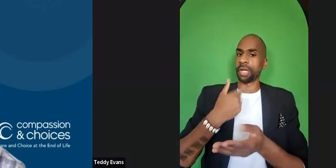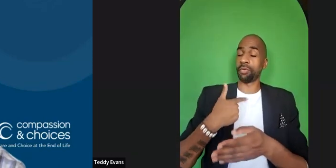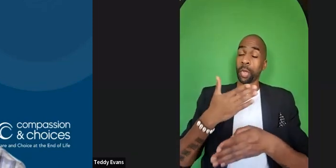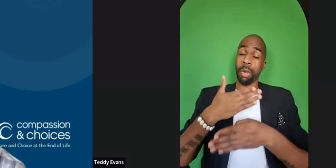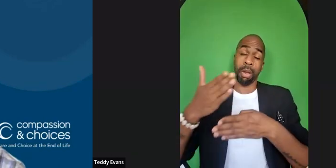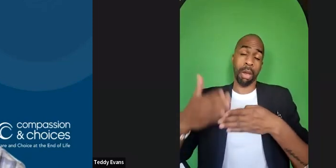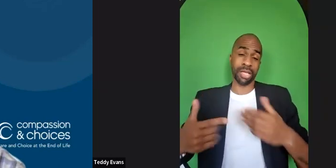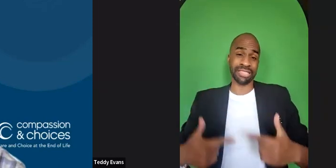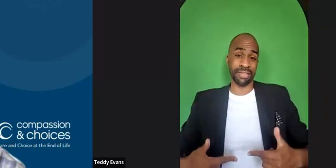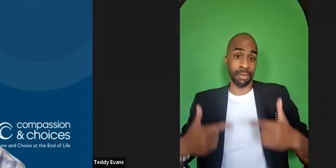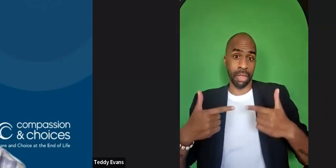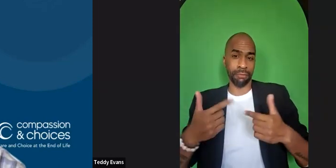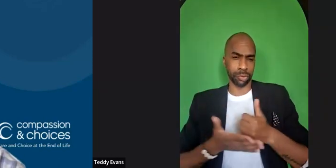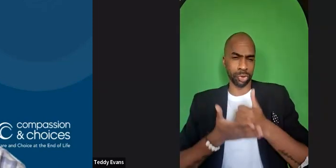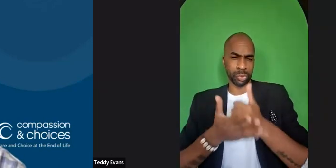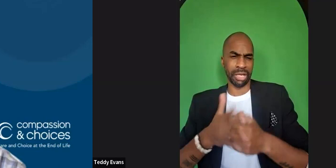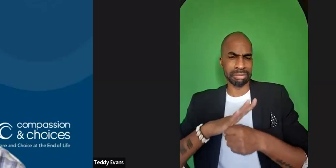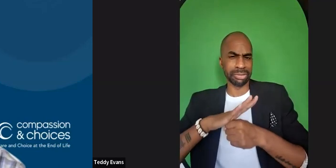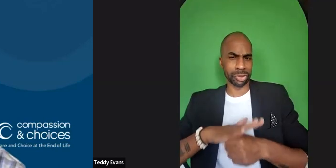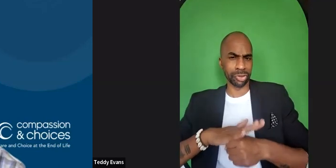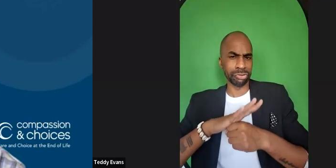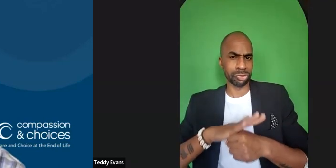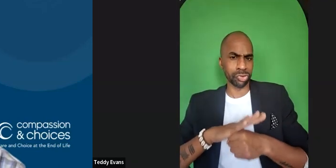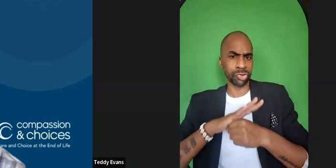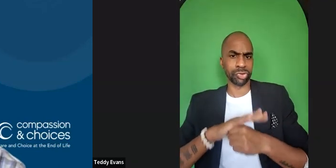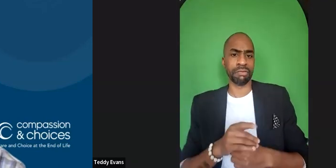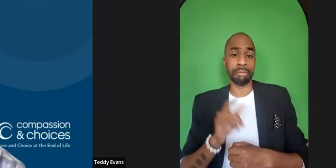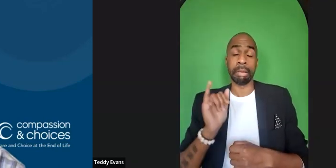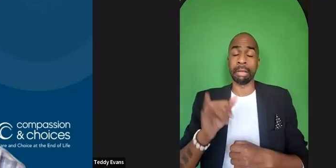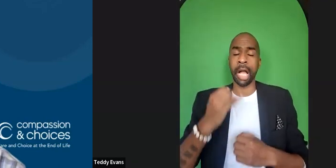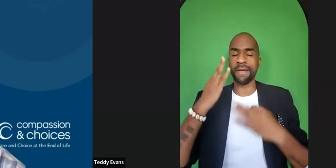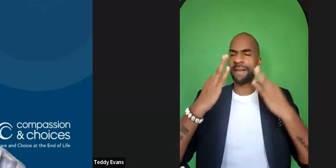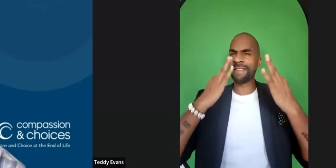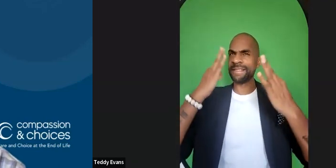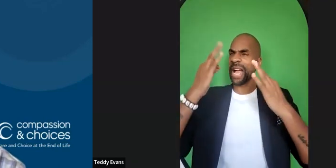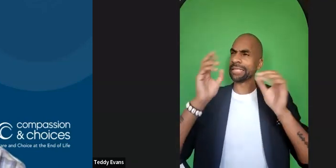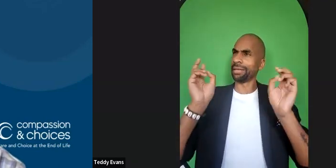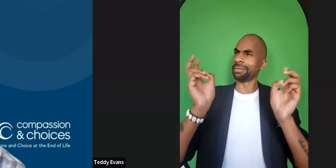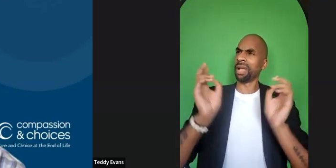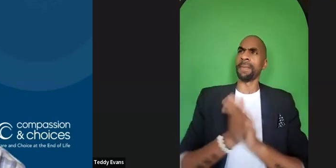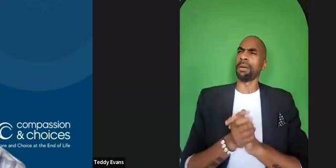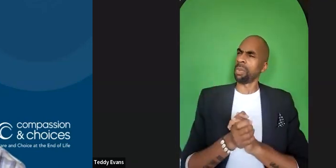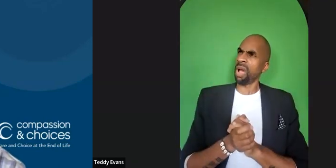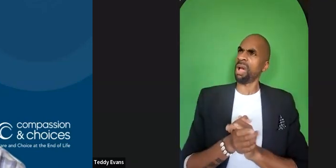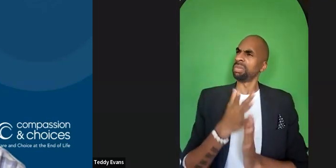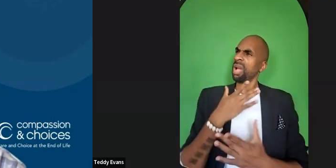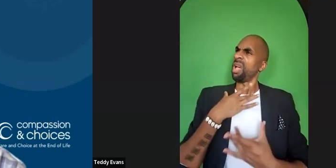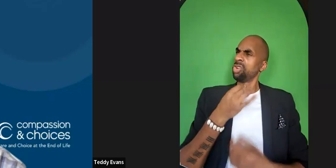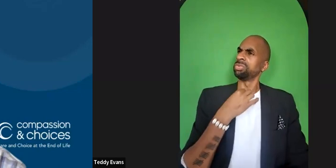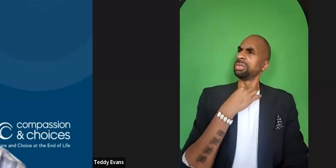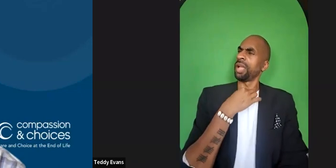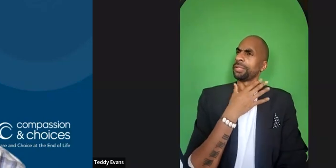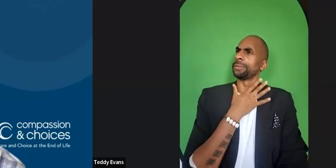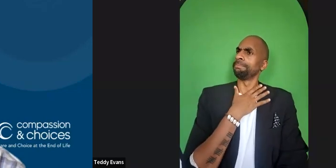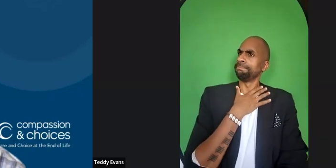existential distress and in palliative care is a really fascinating topic. I agree. It holds great promise. I think that